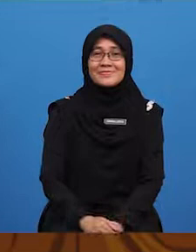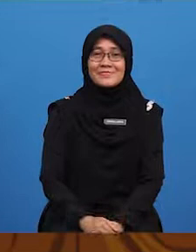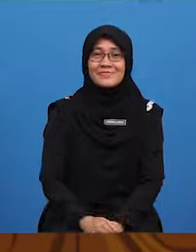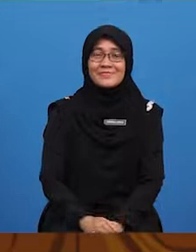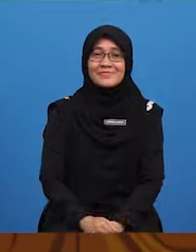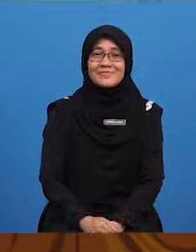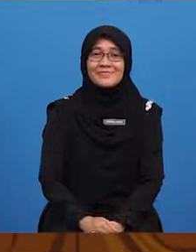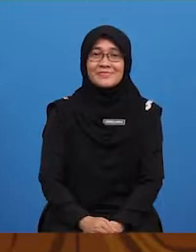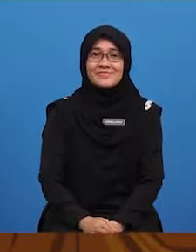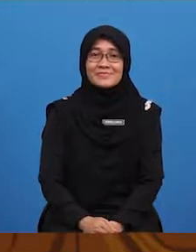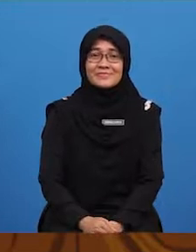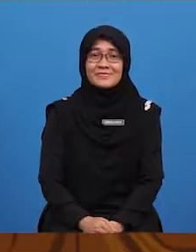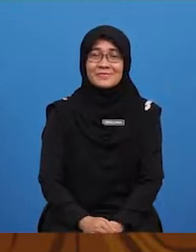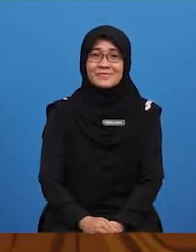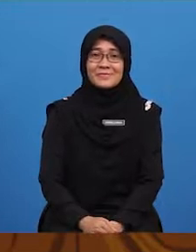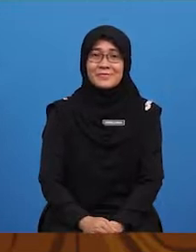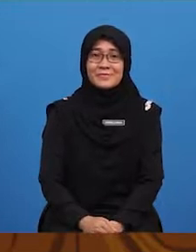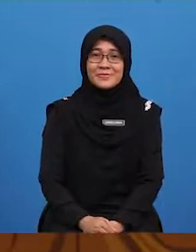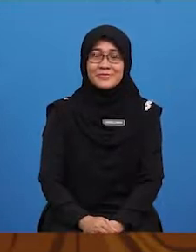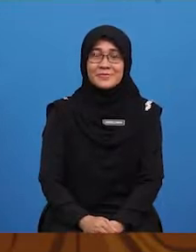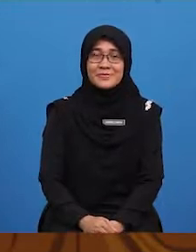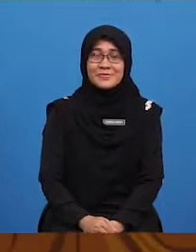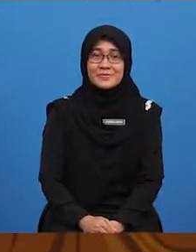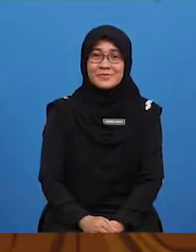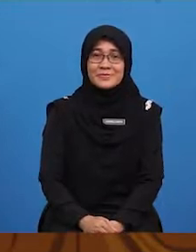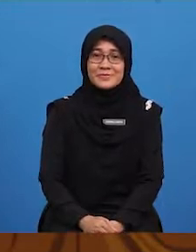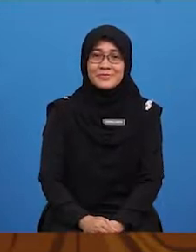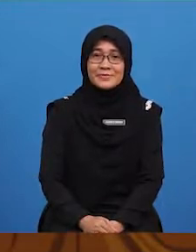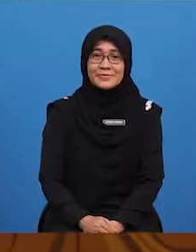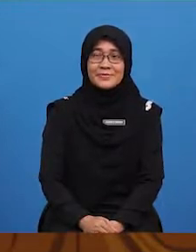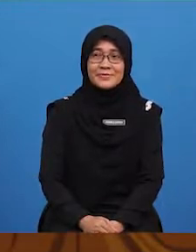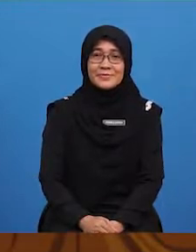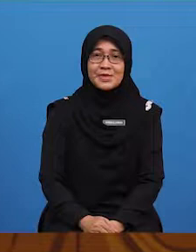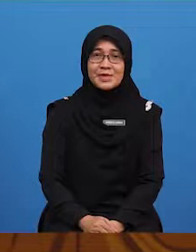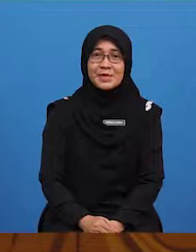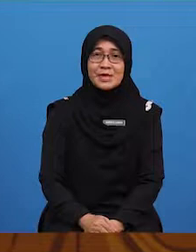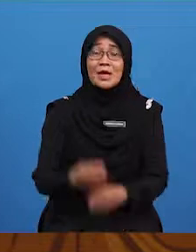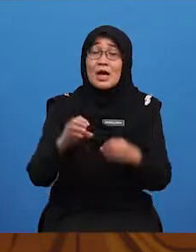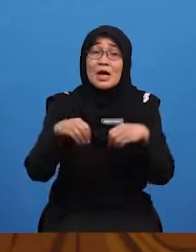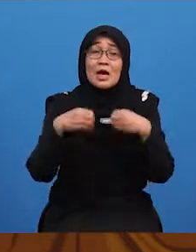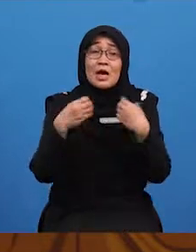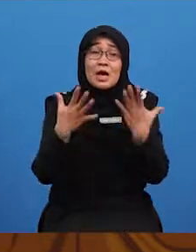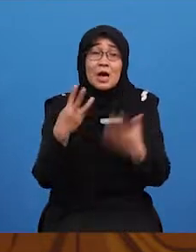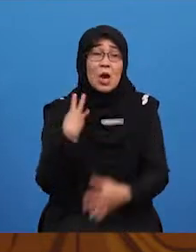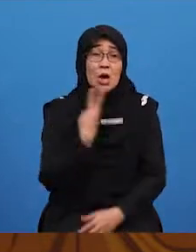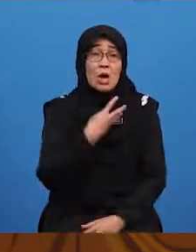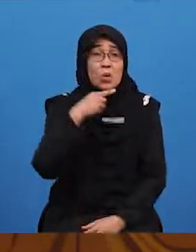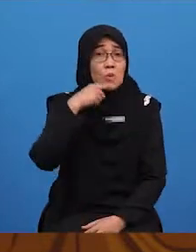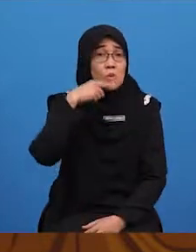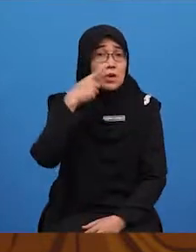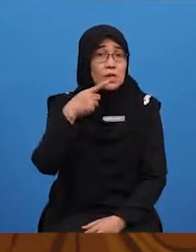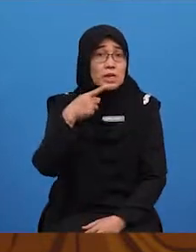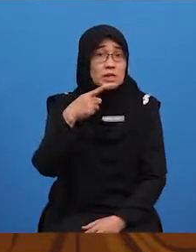Oh, YOLO! It's incorrect. That's not how we say it.